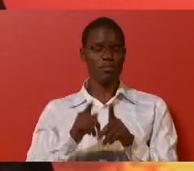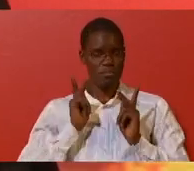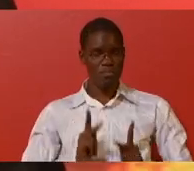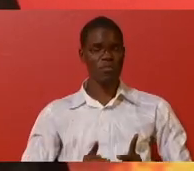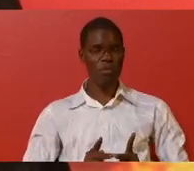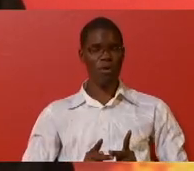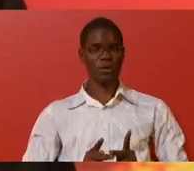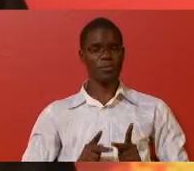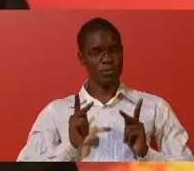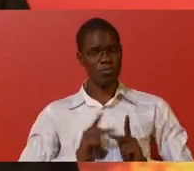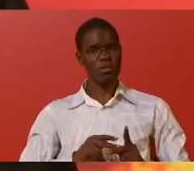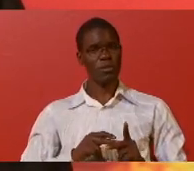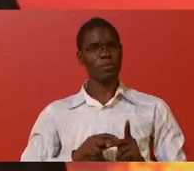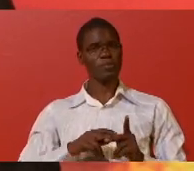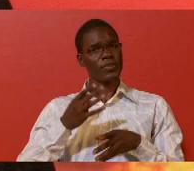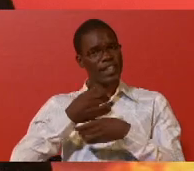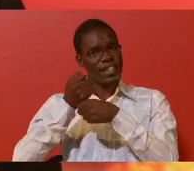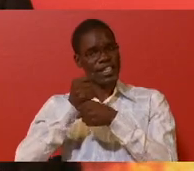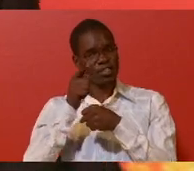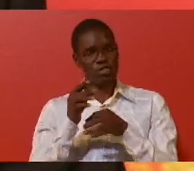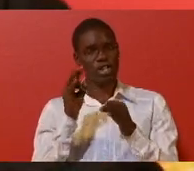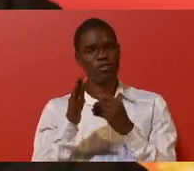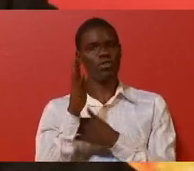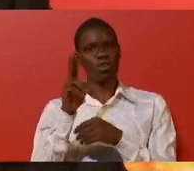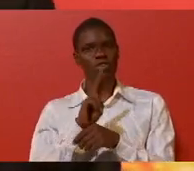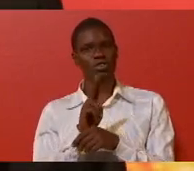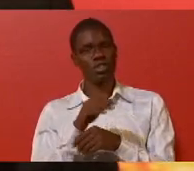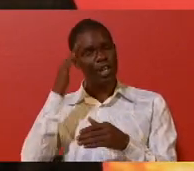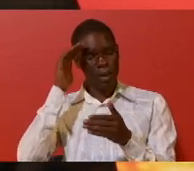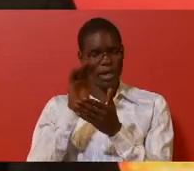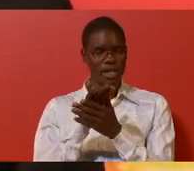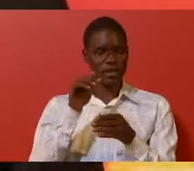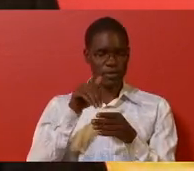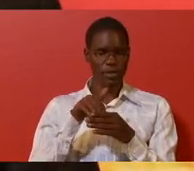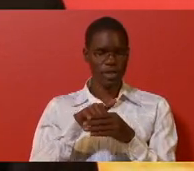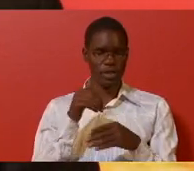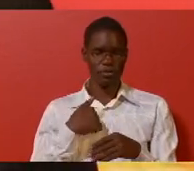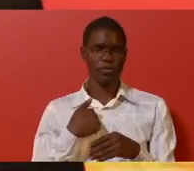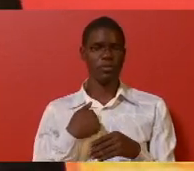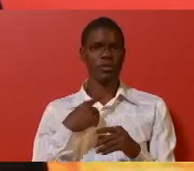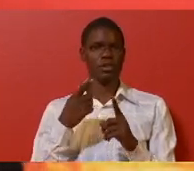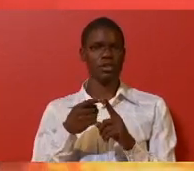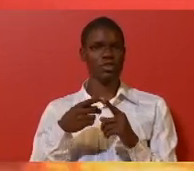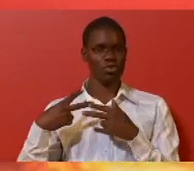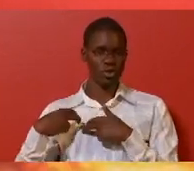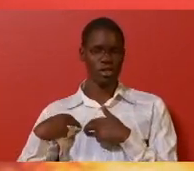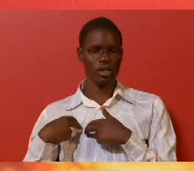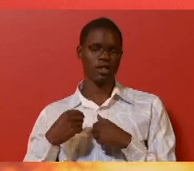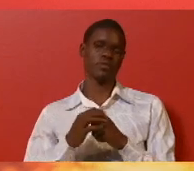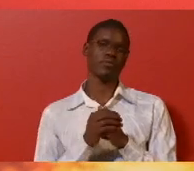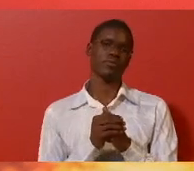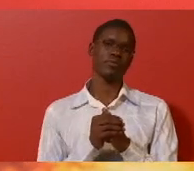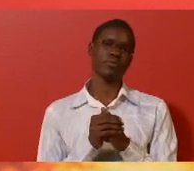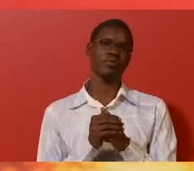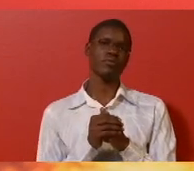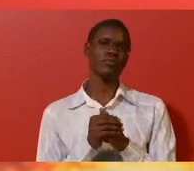you. God says, whoever causes one of these little ones who believe in me to sin, it would be better for him if a millstone were hung around his